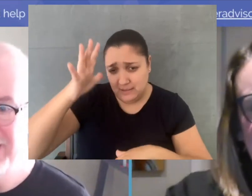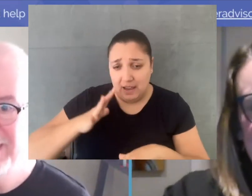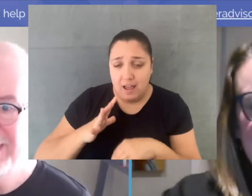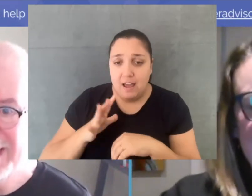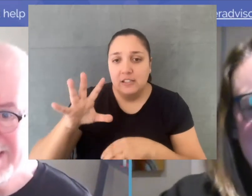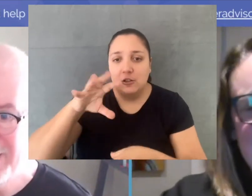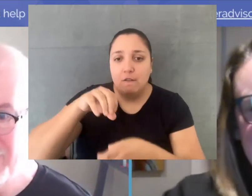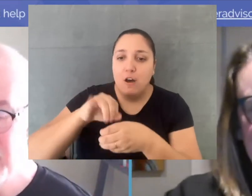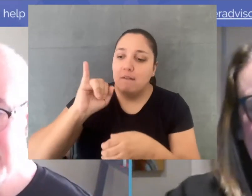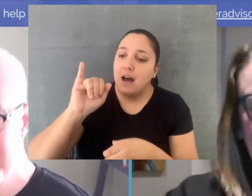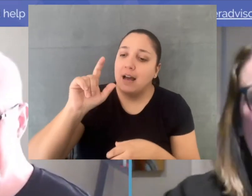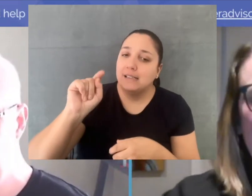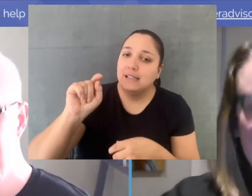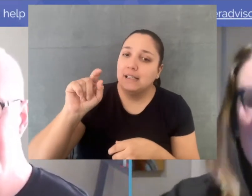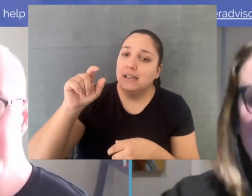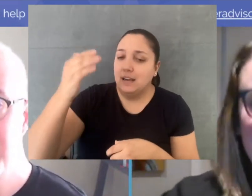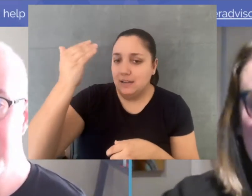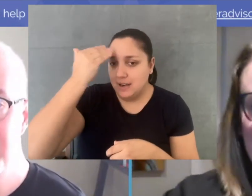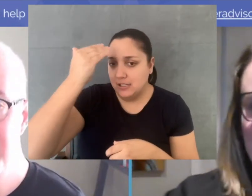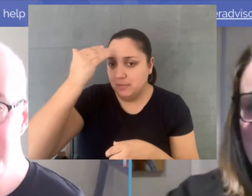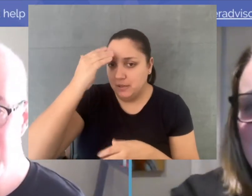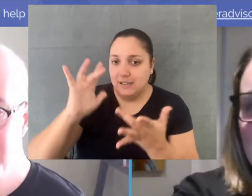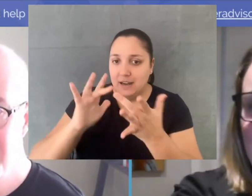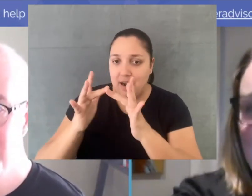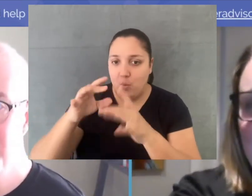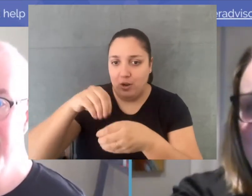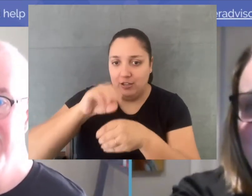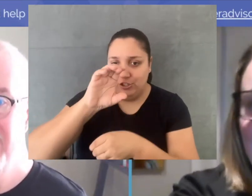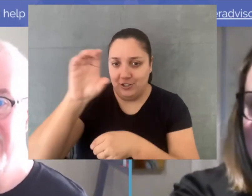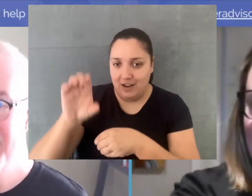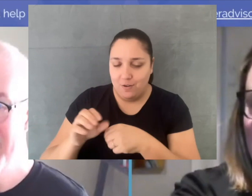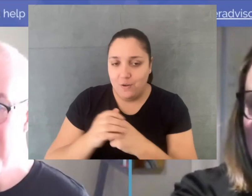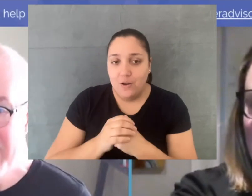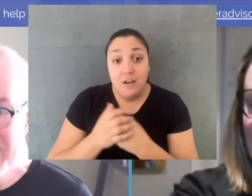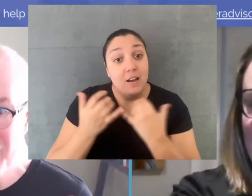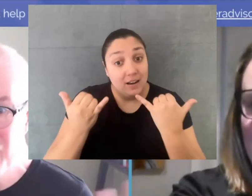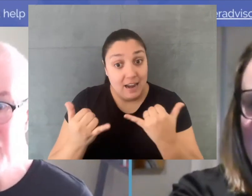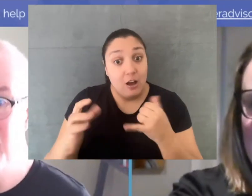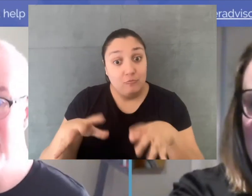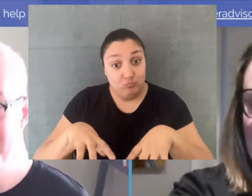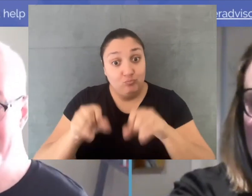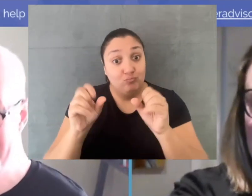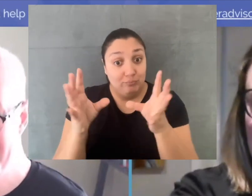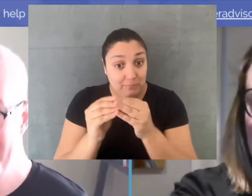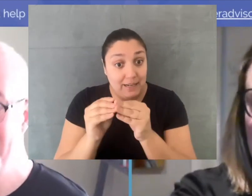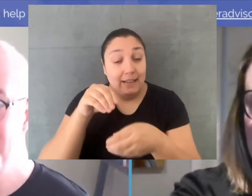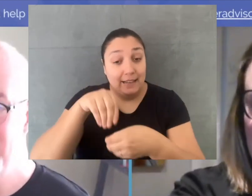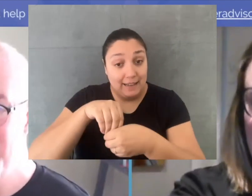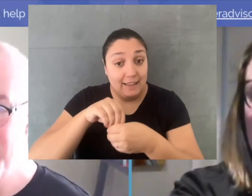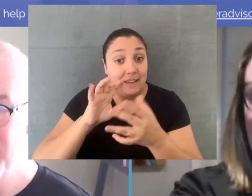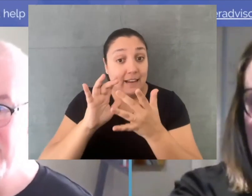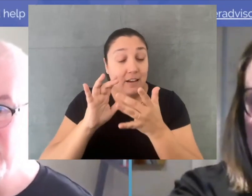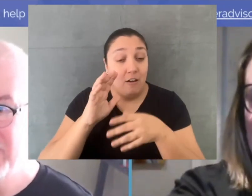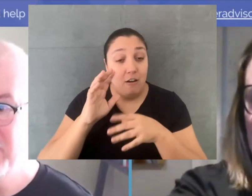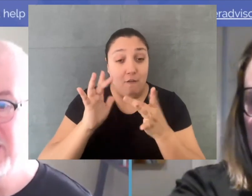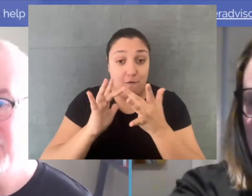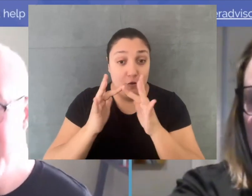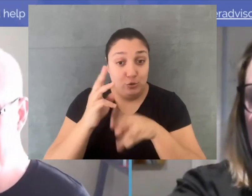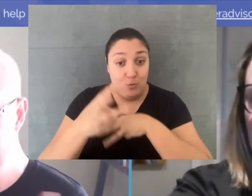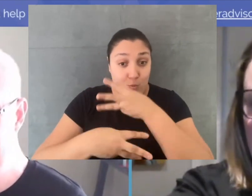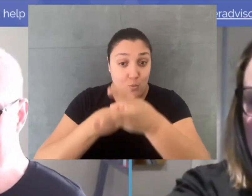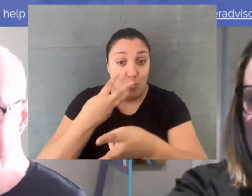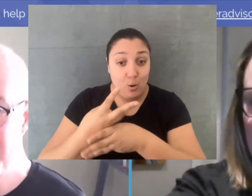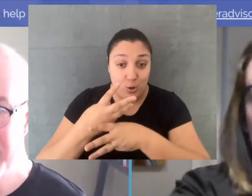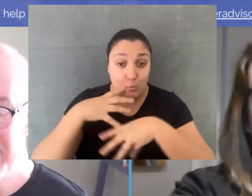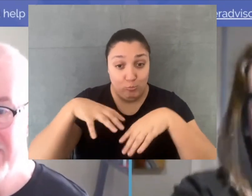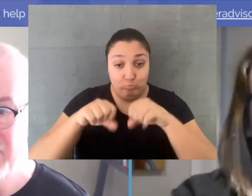of the IT Knowledge Abilities Network in Chicago, that is now meeting in virtual worlds for their weekly meeting. We'll talk a